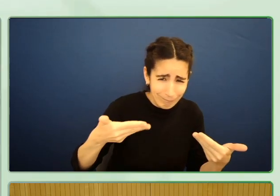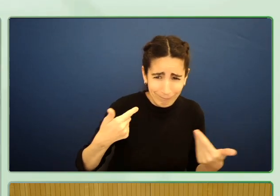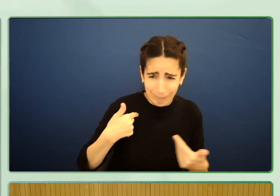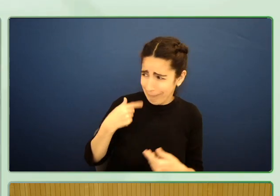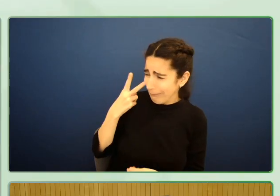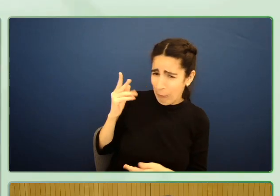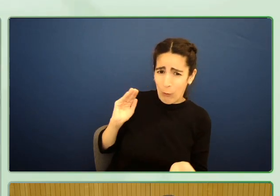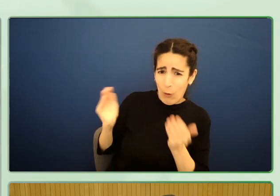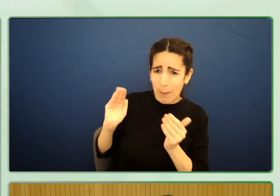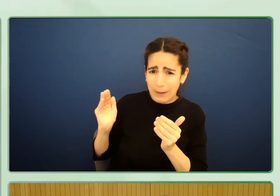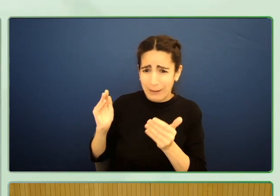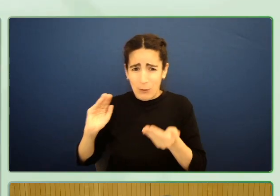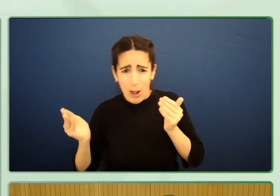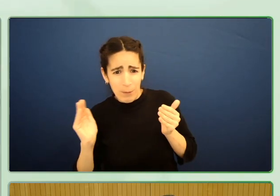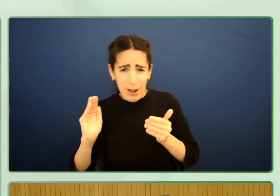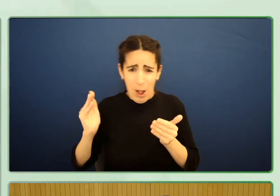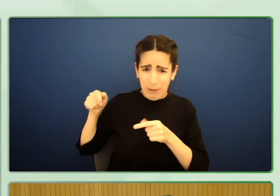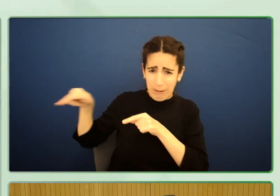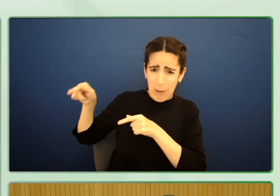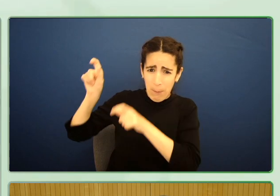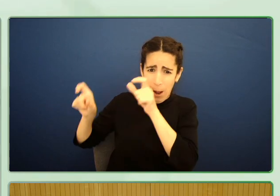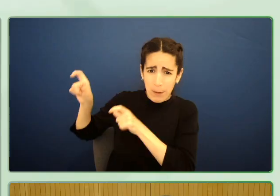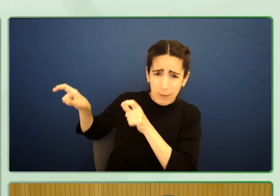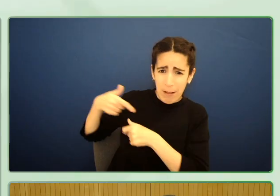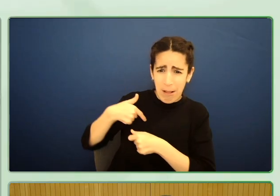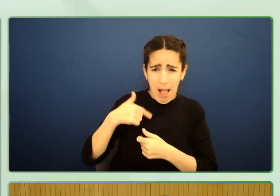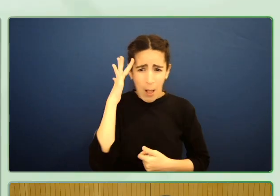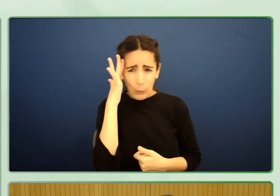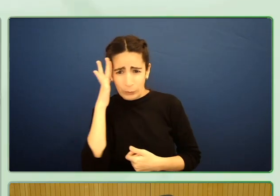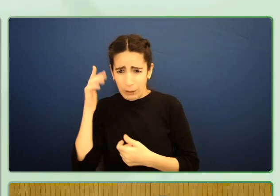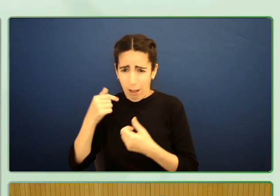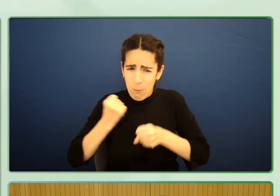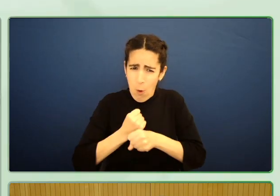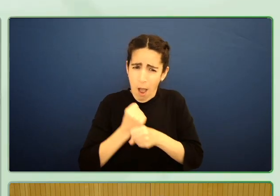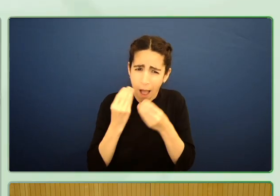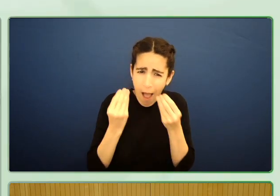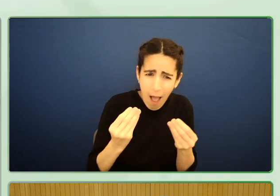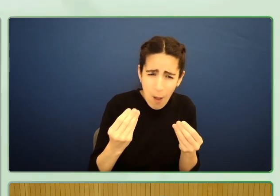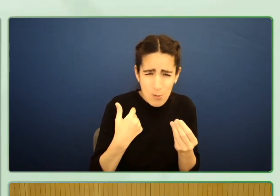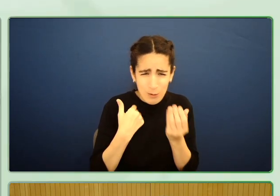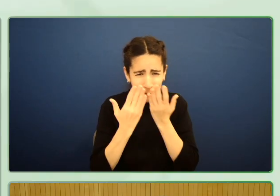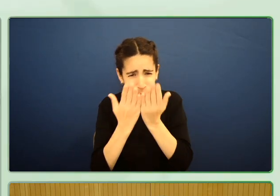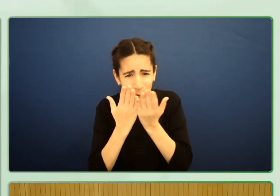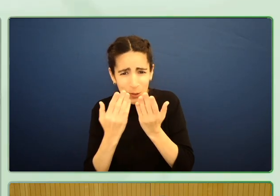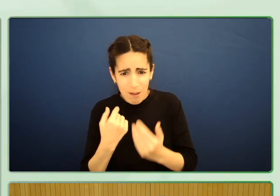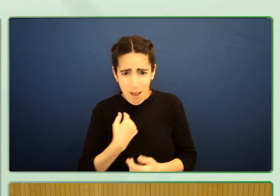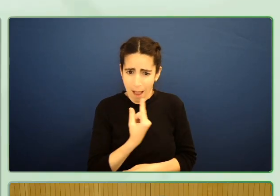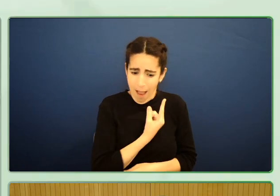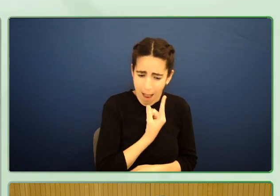be autistic if you work, you study, you live alone, you have a boyfriend, I don't know.